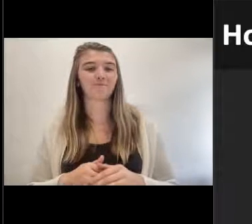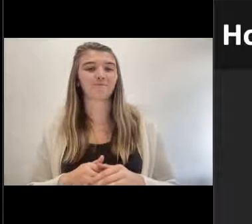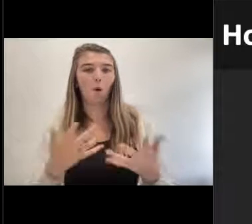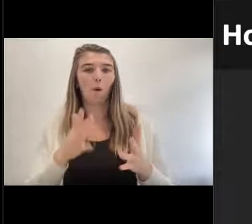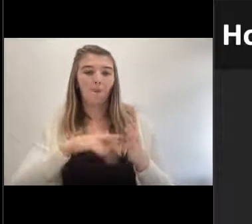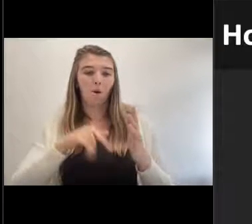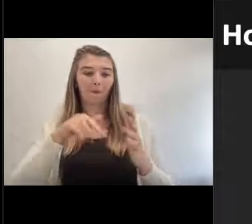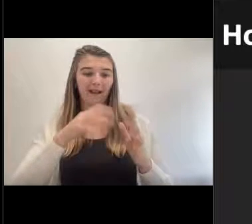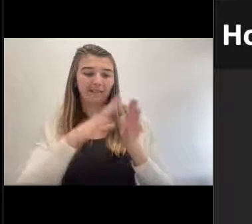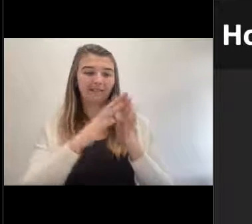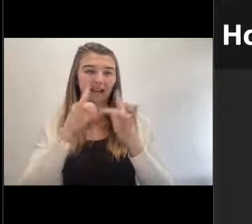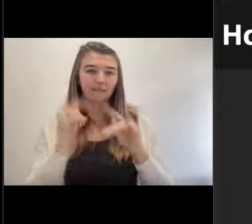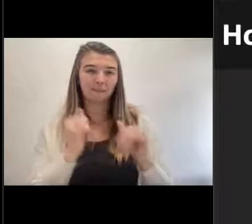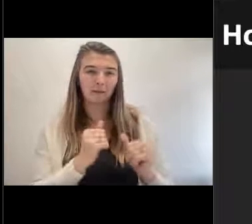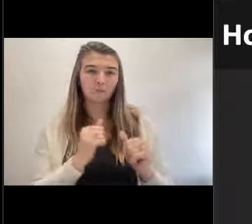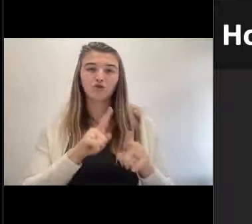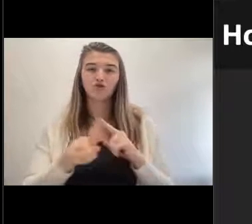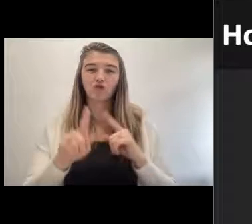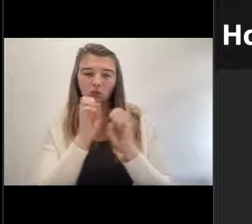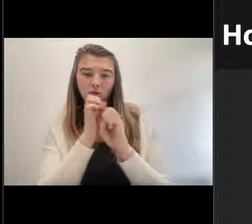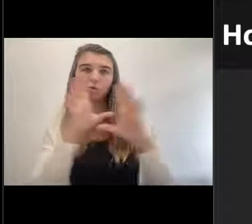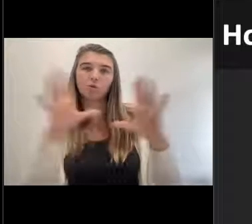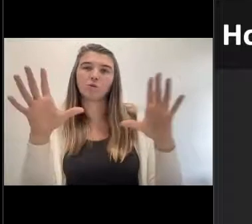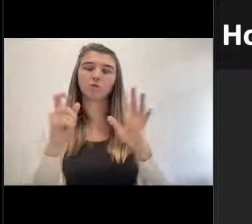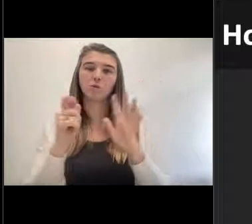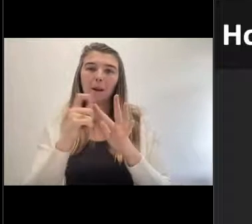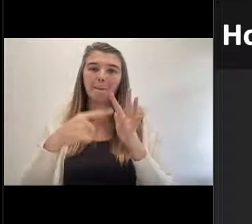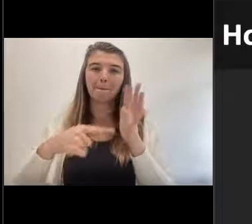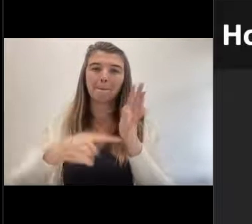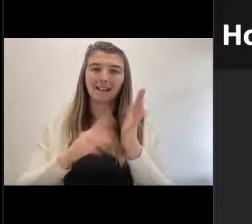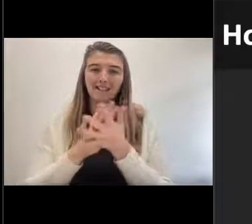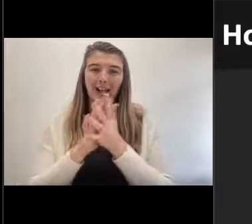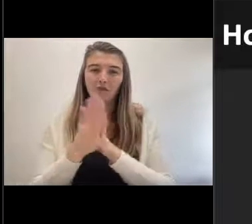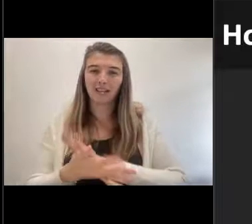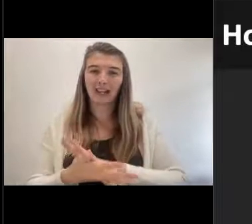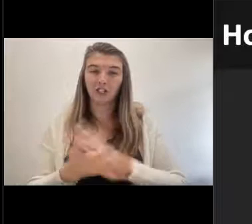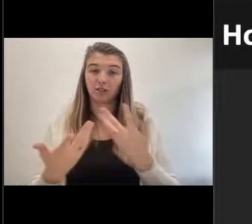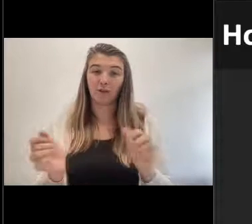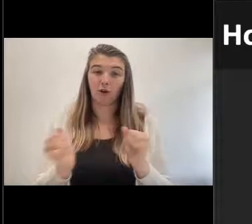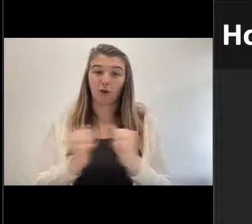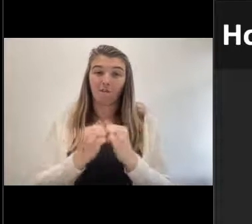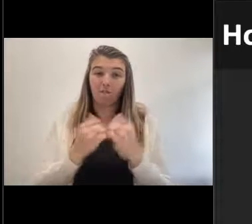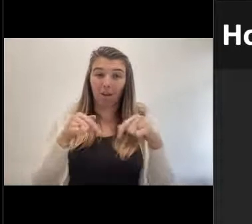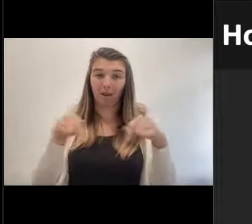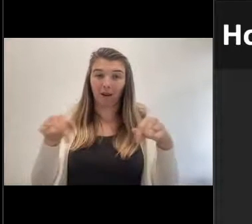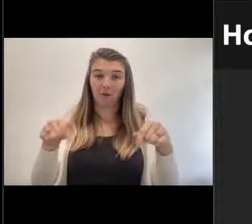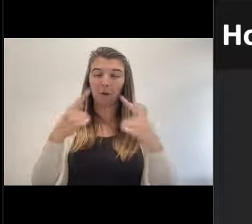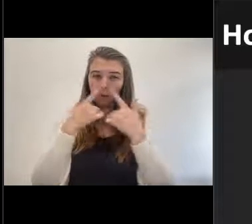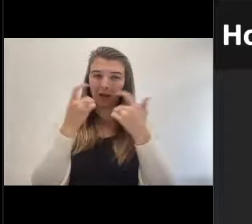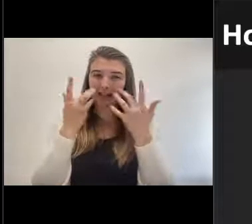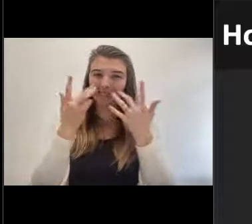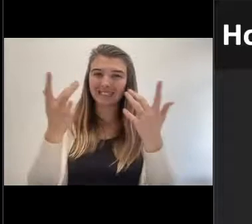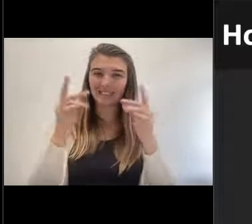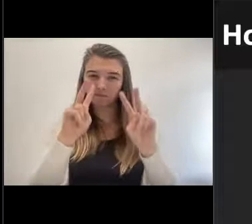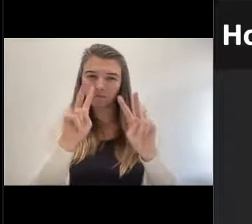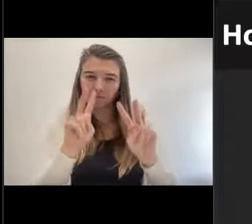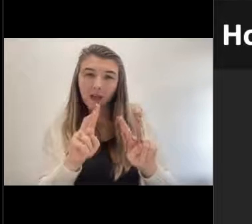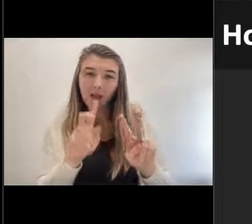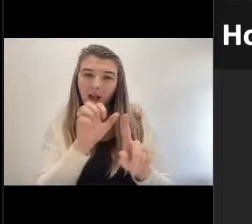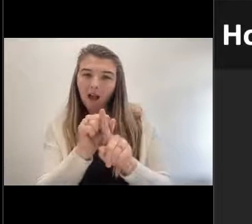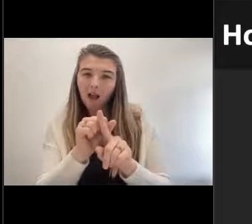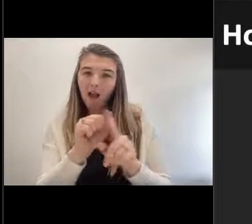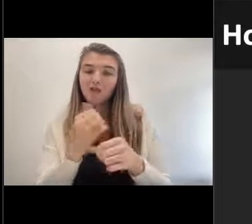degradation. And what we were able to confirm, and what we see here now in green, is that we detect the expected intermediates